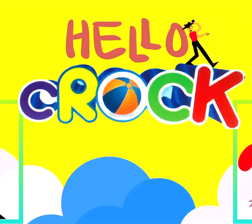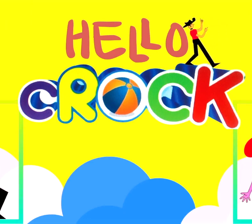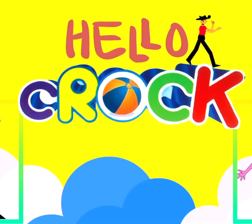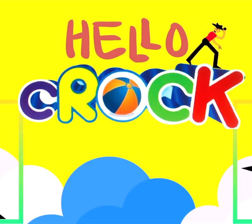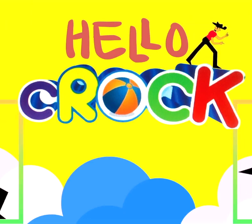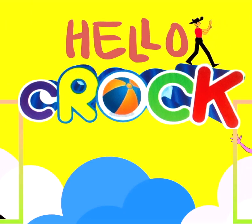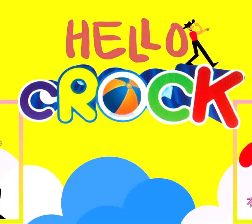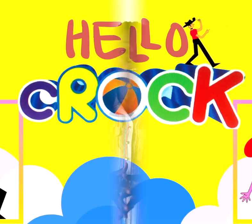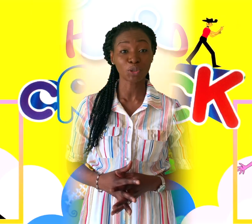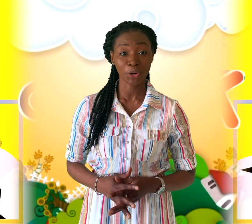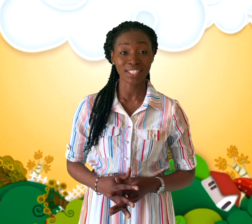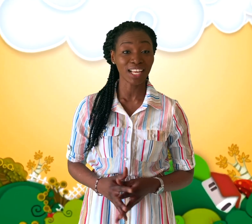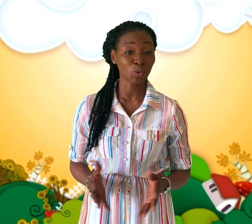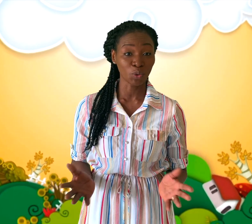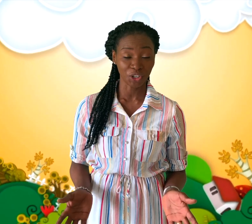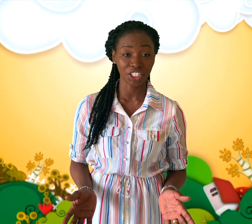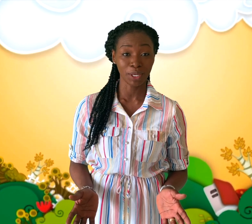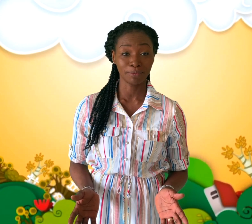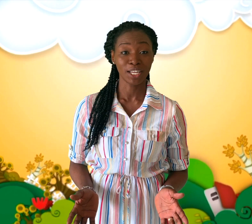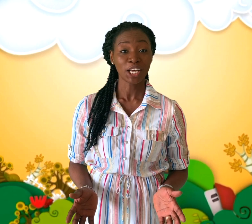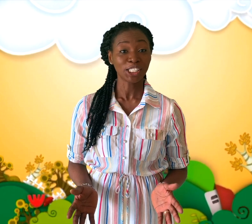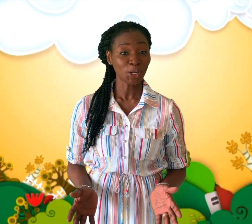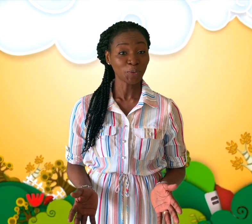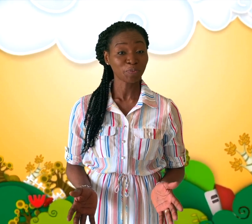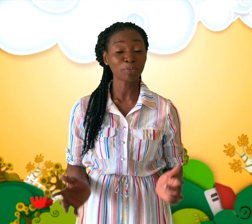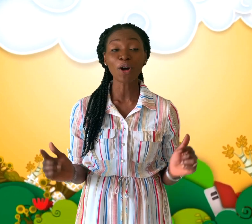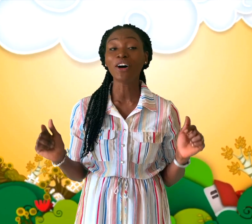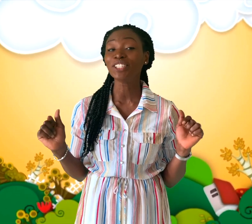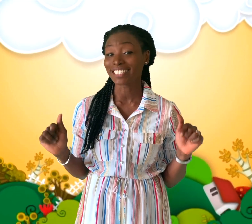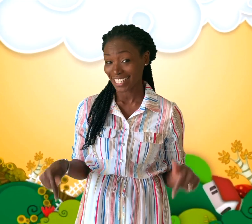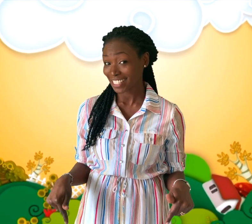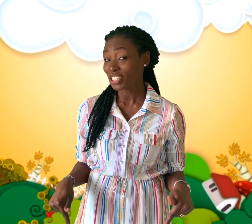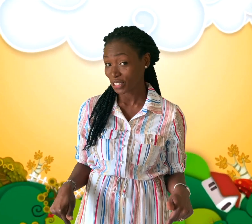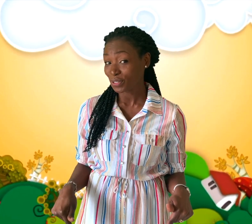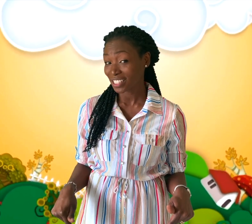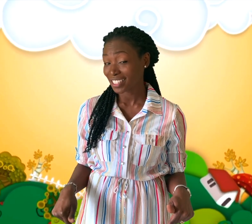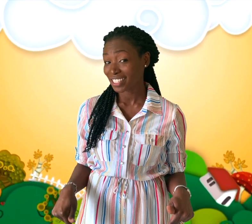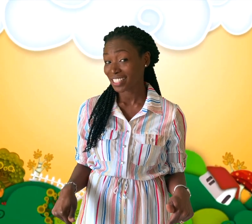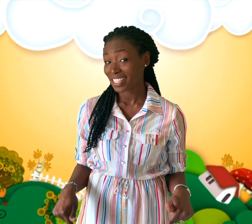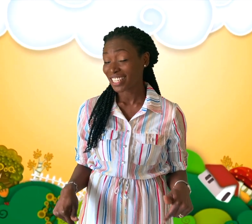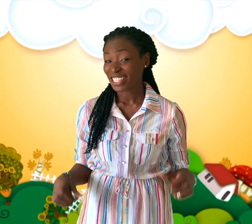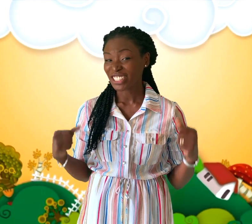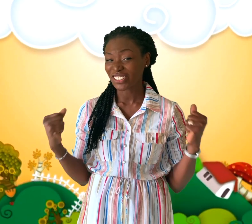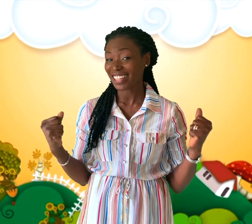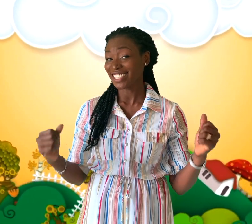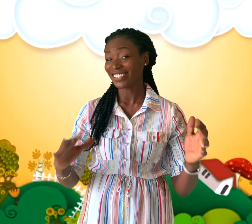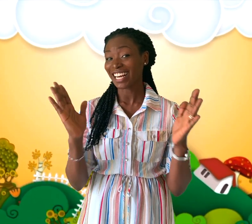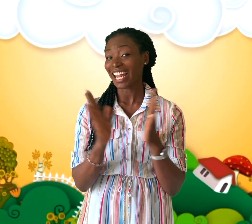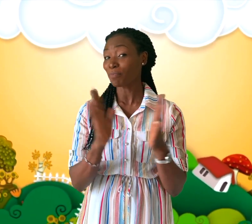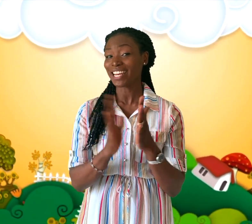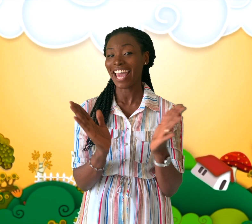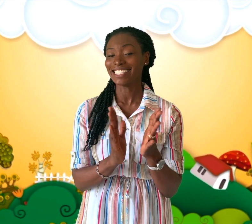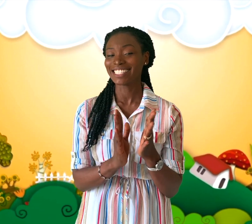we believe that we're going to have fun in God's presence as we worship Him. So, put on your dancing shoes. Strengthen